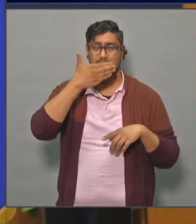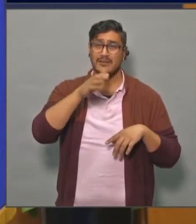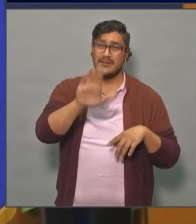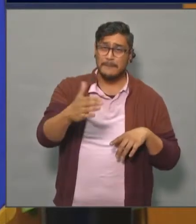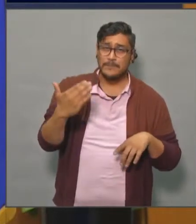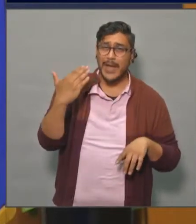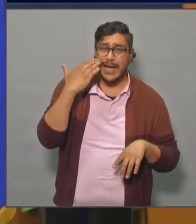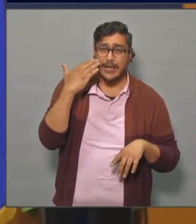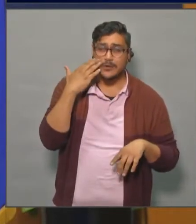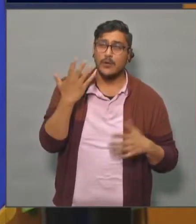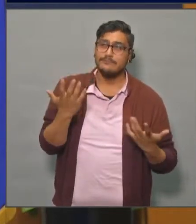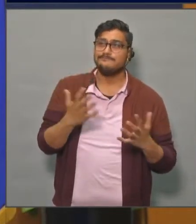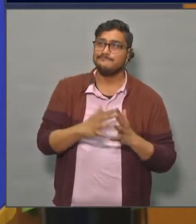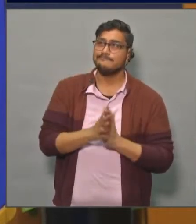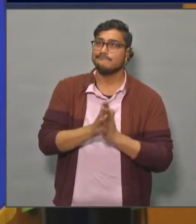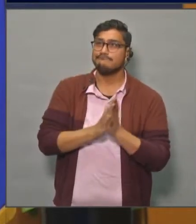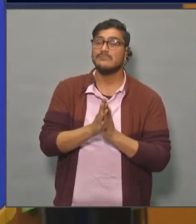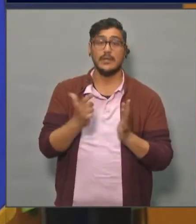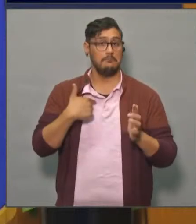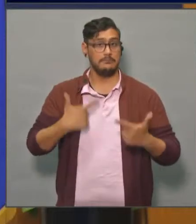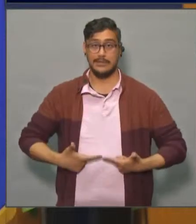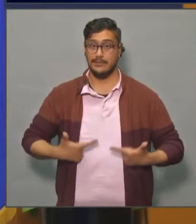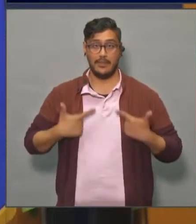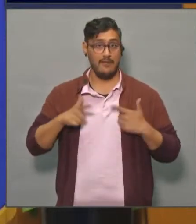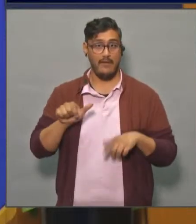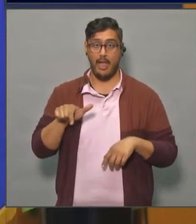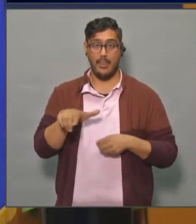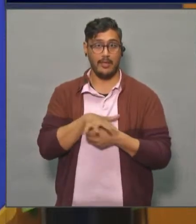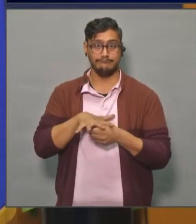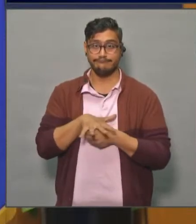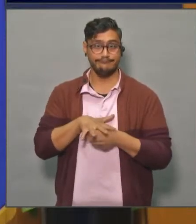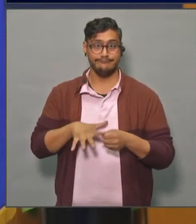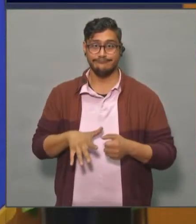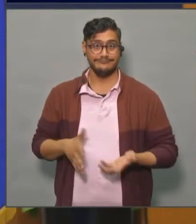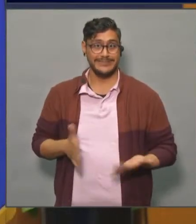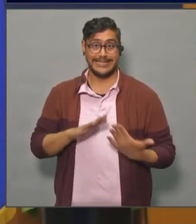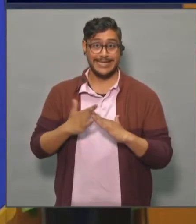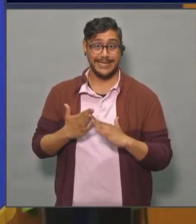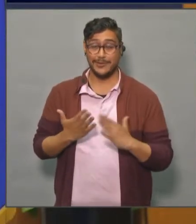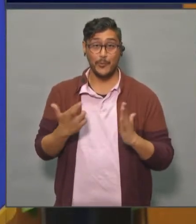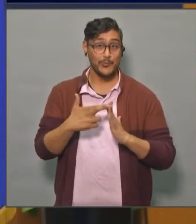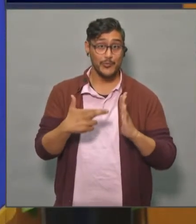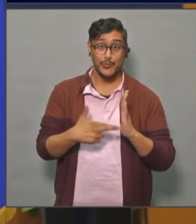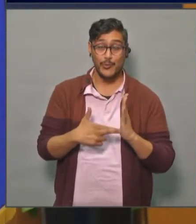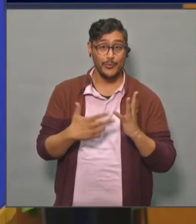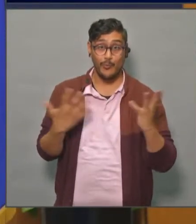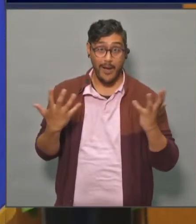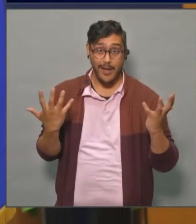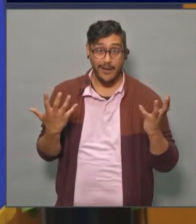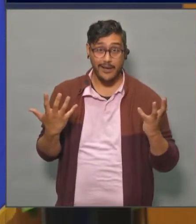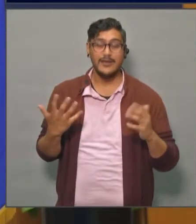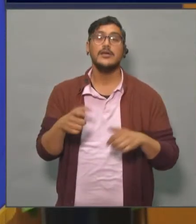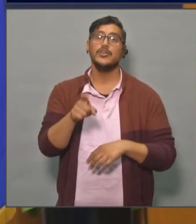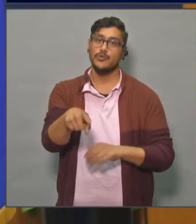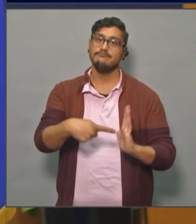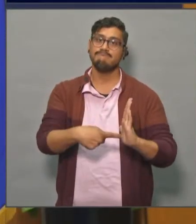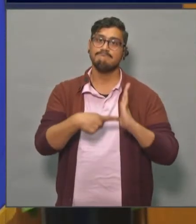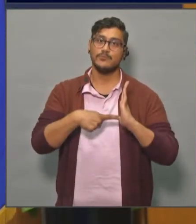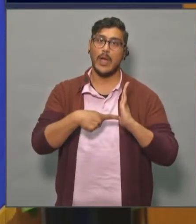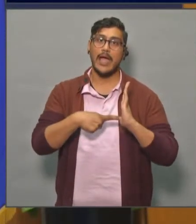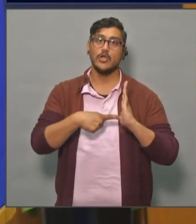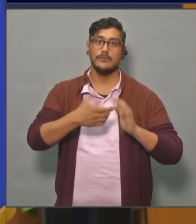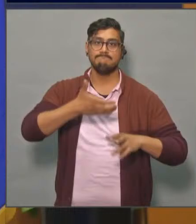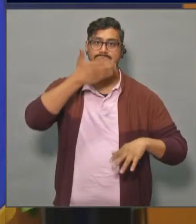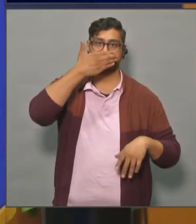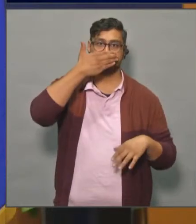there are, you know, I want to say I live in the city of LA, and the rules in the city of LA are you are to have a face covering whenever you